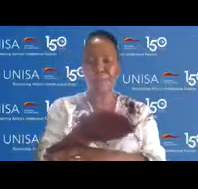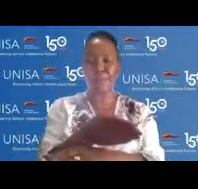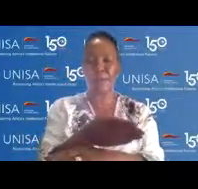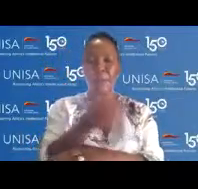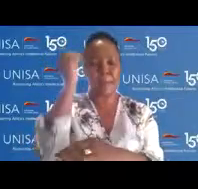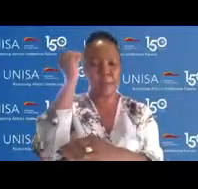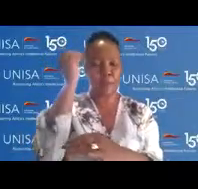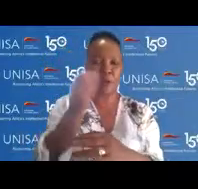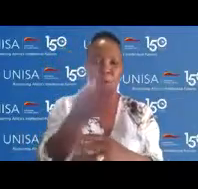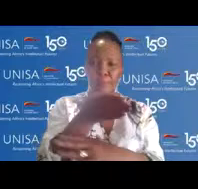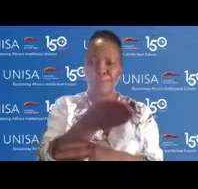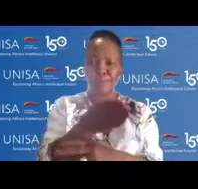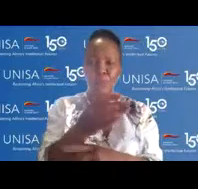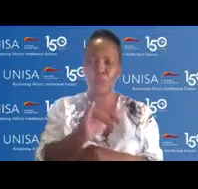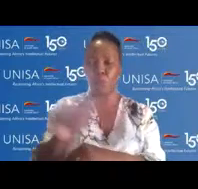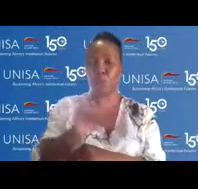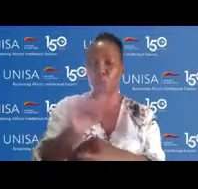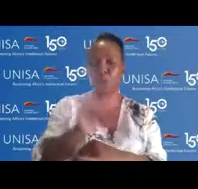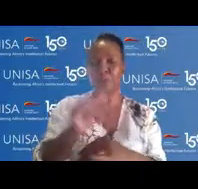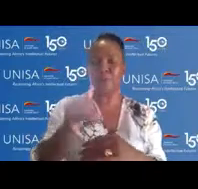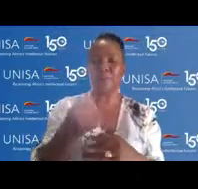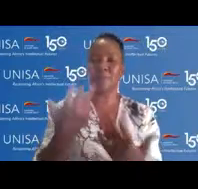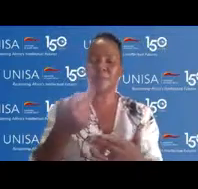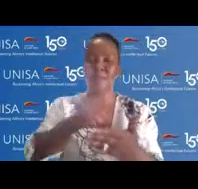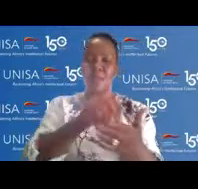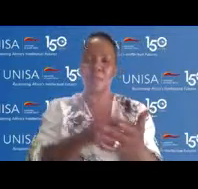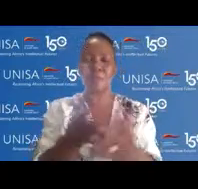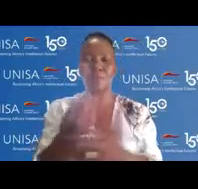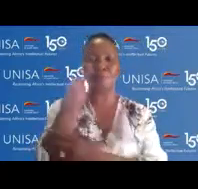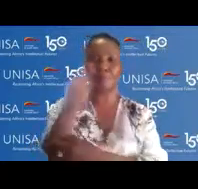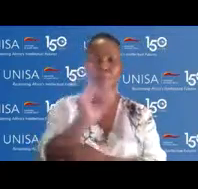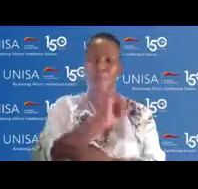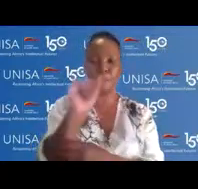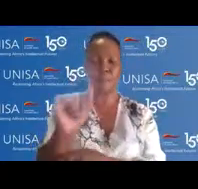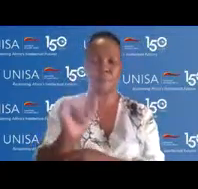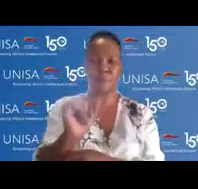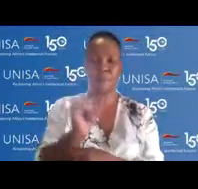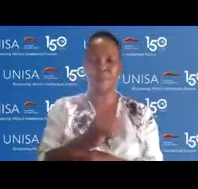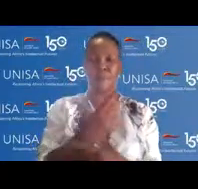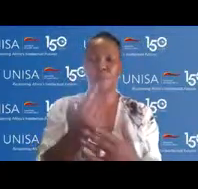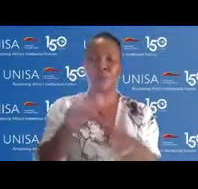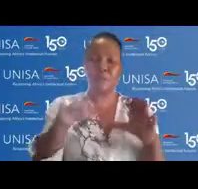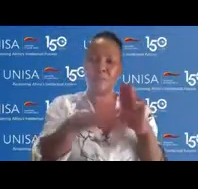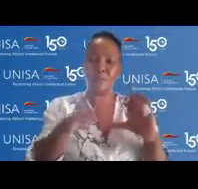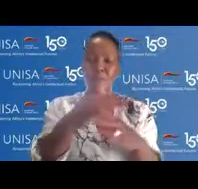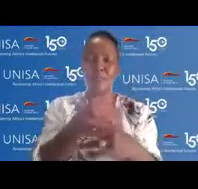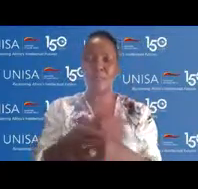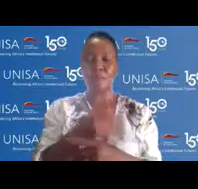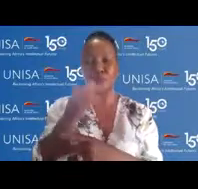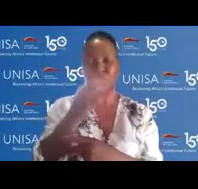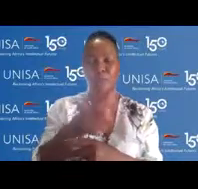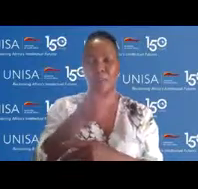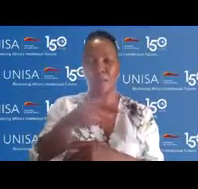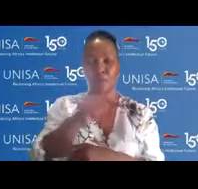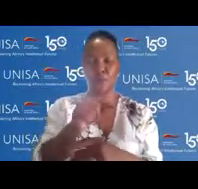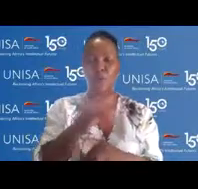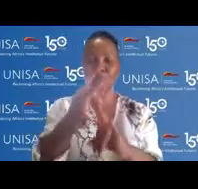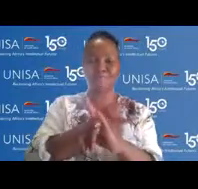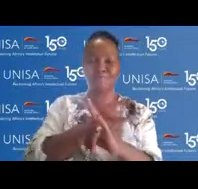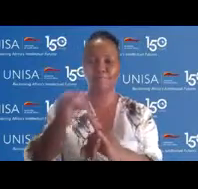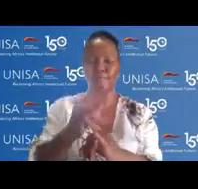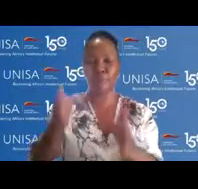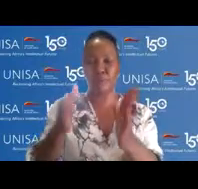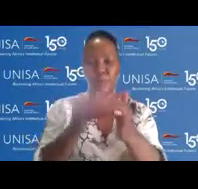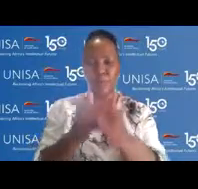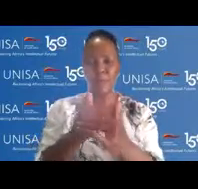apps were eating up most of your memory that are running? So just let us know in the chat. It'll be really cool if you did come right with that and